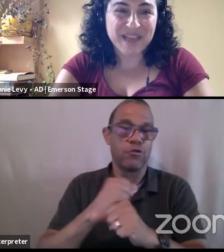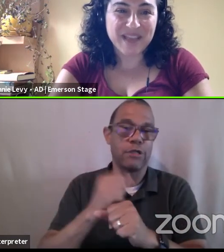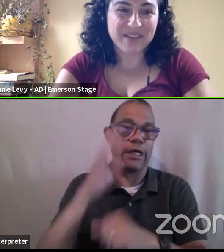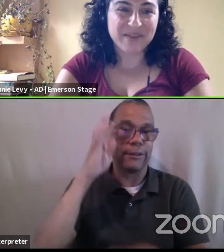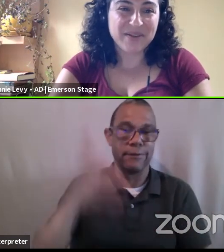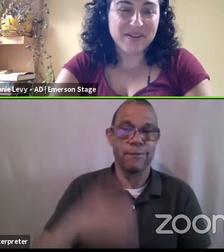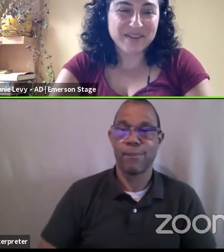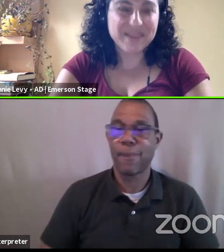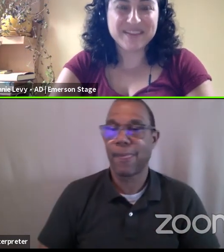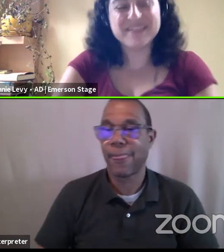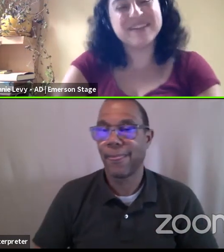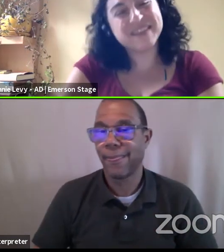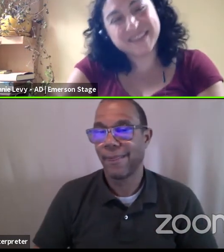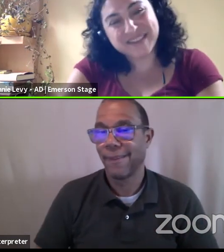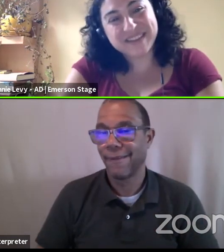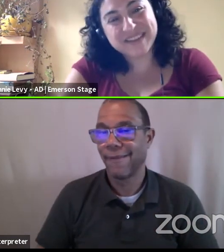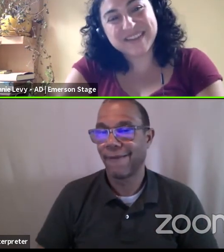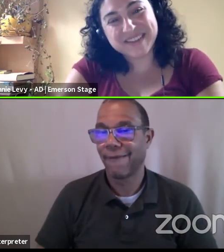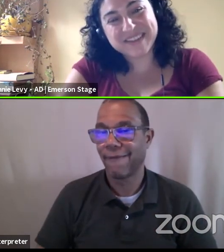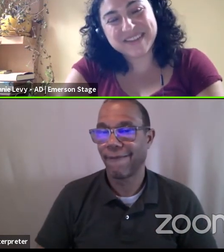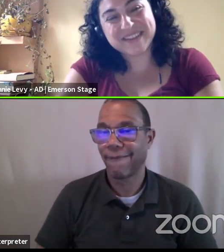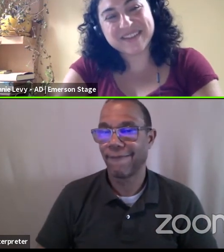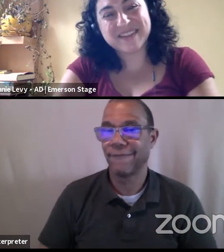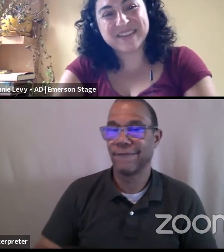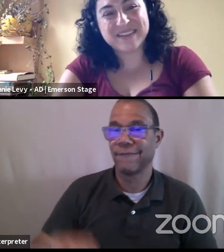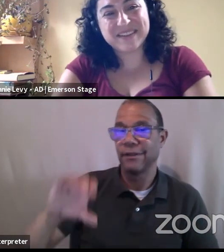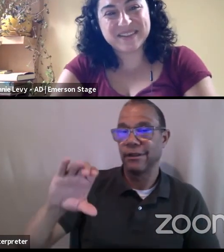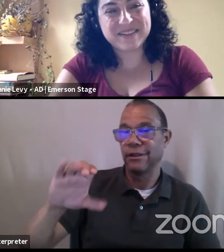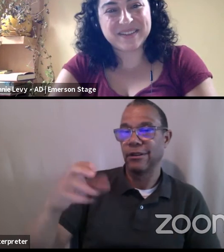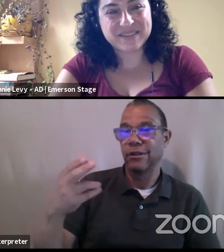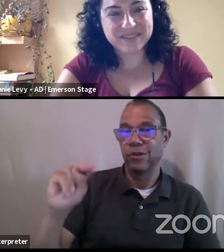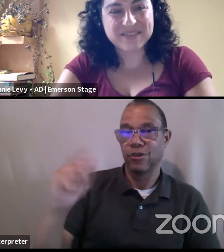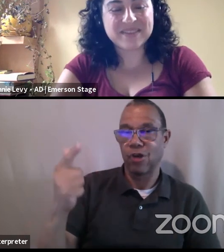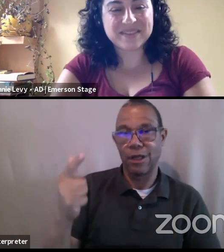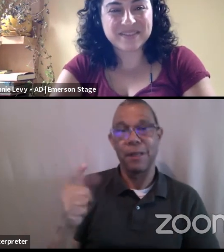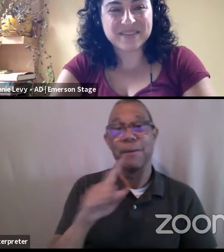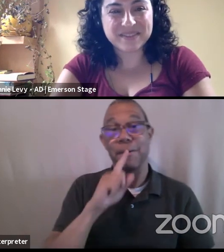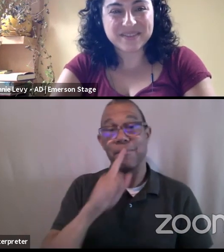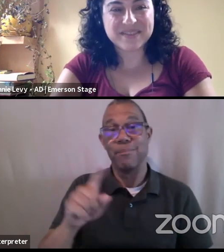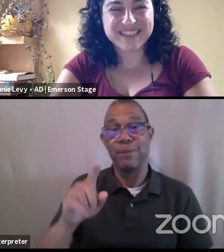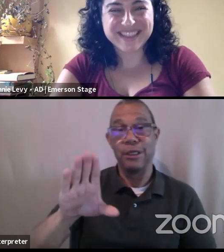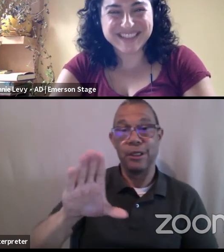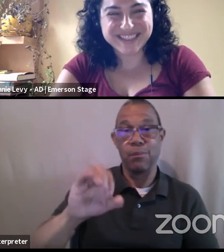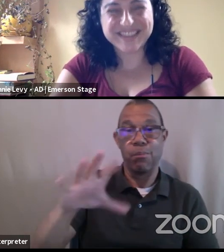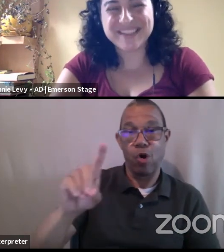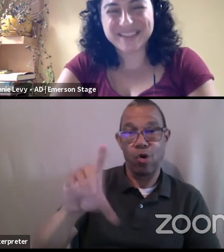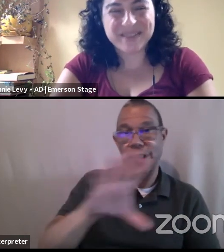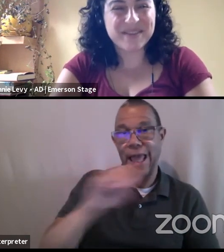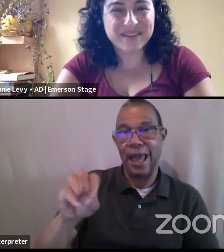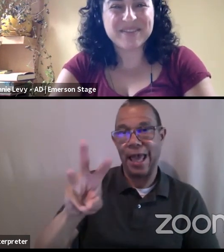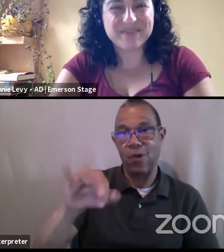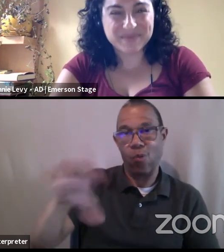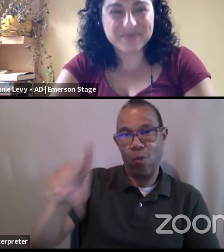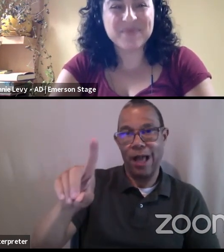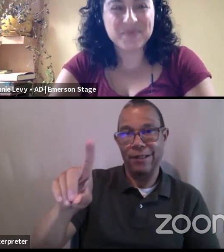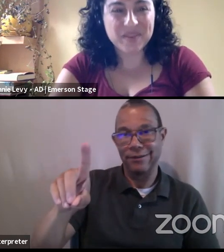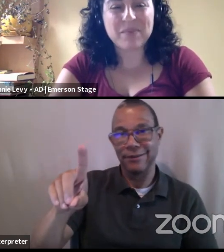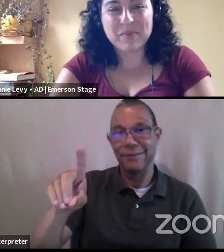thank you i just want to say uh be bold and be wild yes